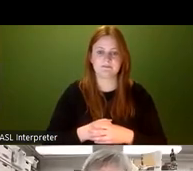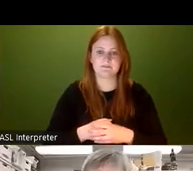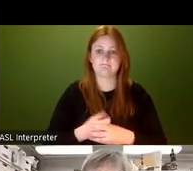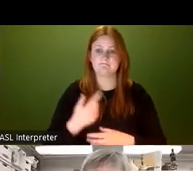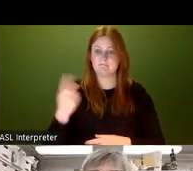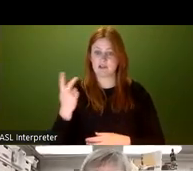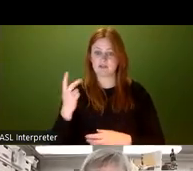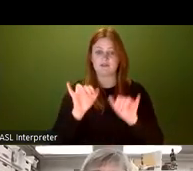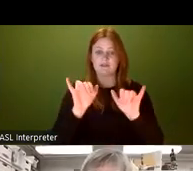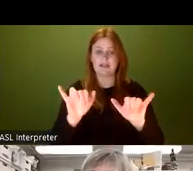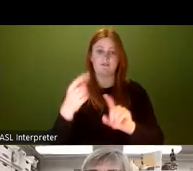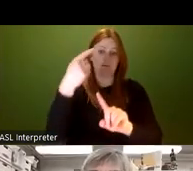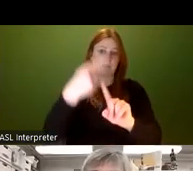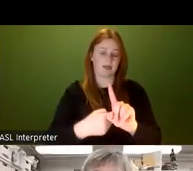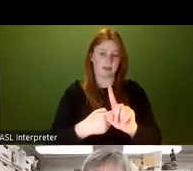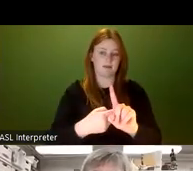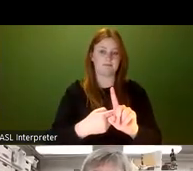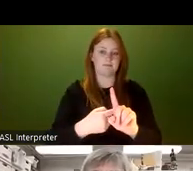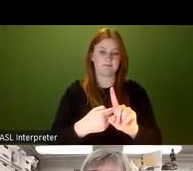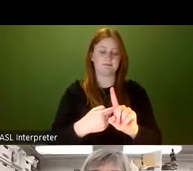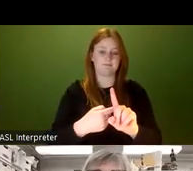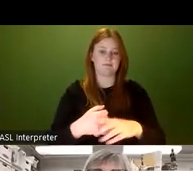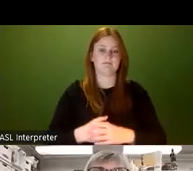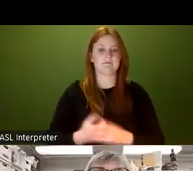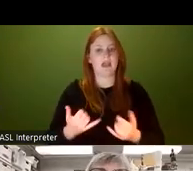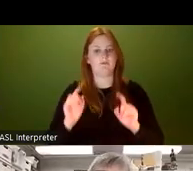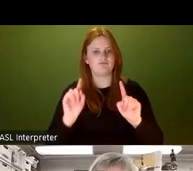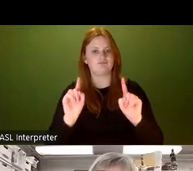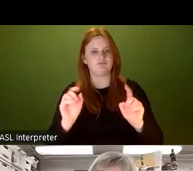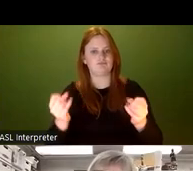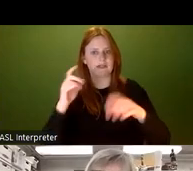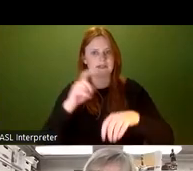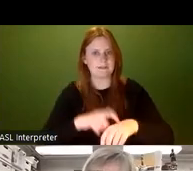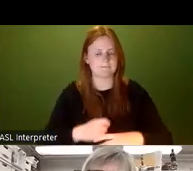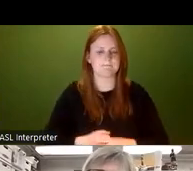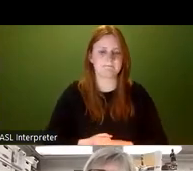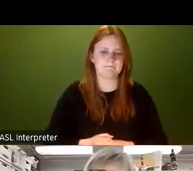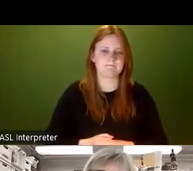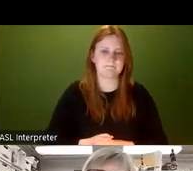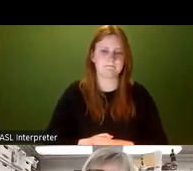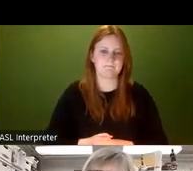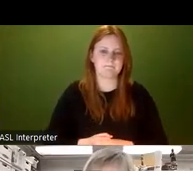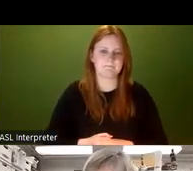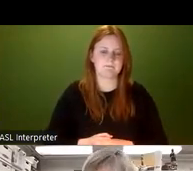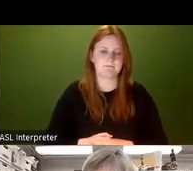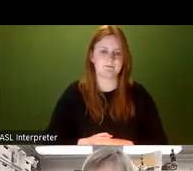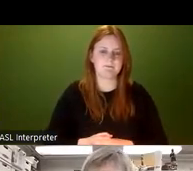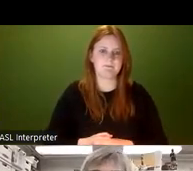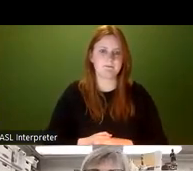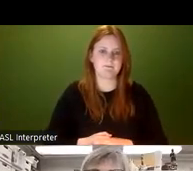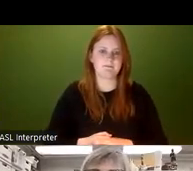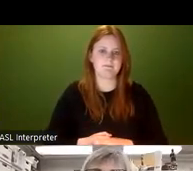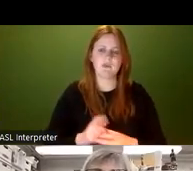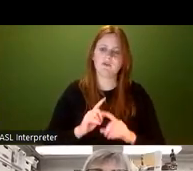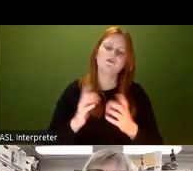first time for about a month. We've been several times. And what I wanted to do is just push that fabric work a little